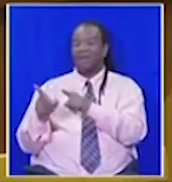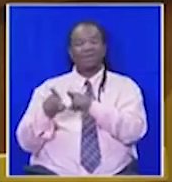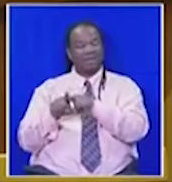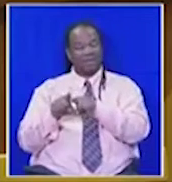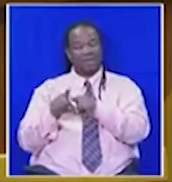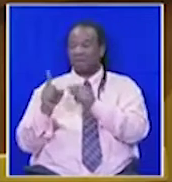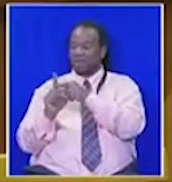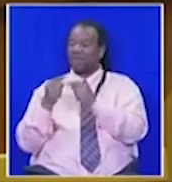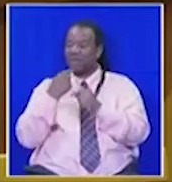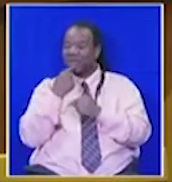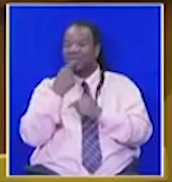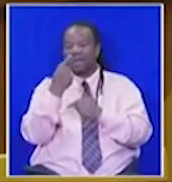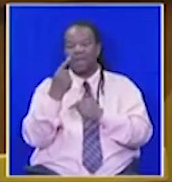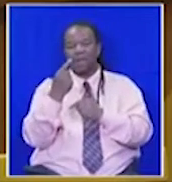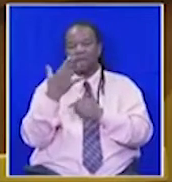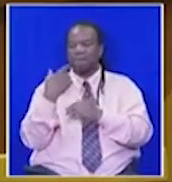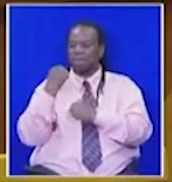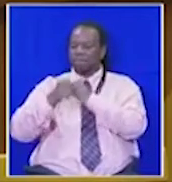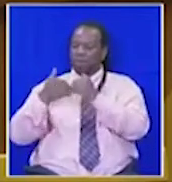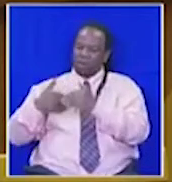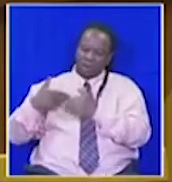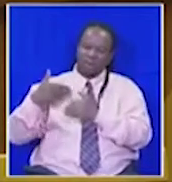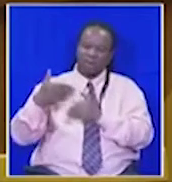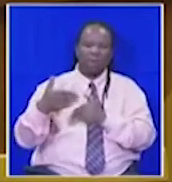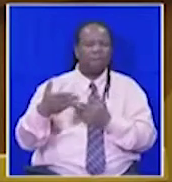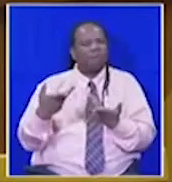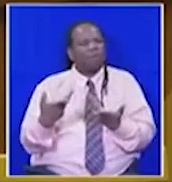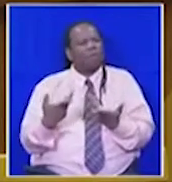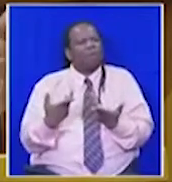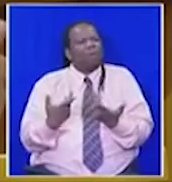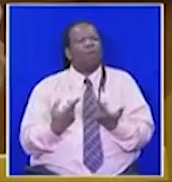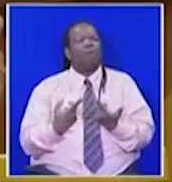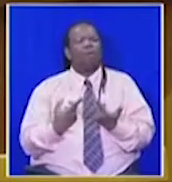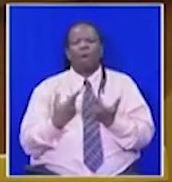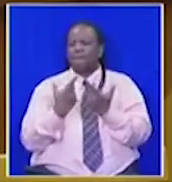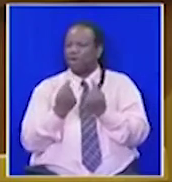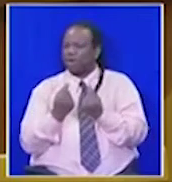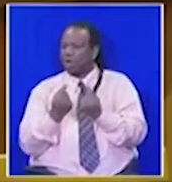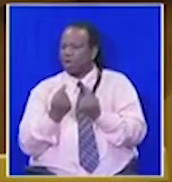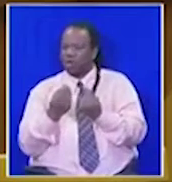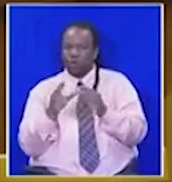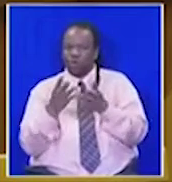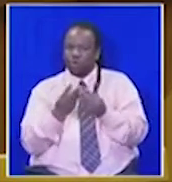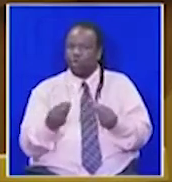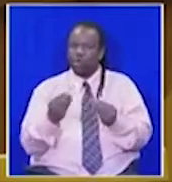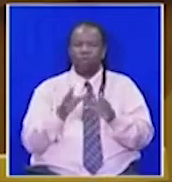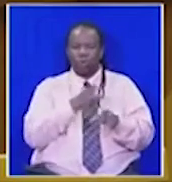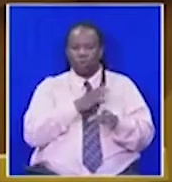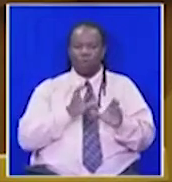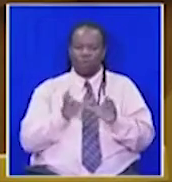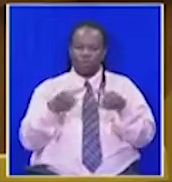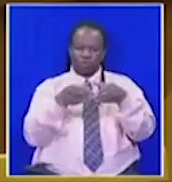public is that in the longer term, we need to find a better solution. And so a commission has been set up. There's discussions with the